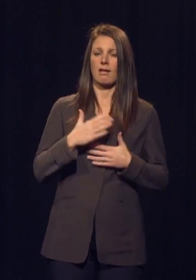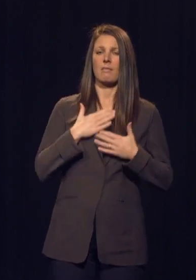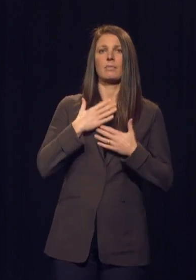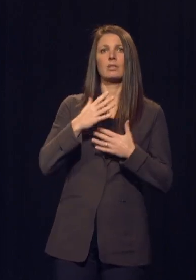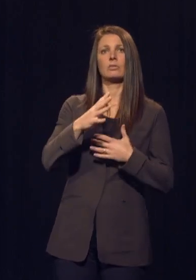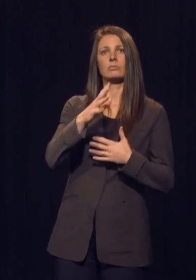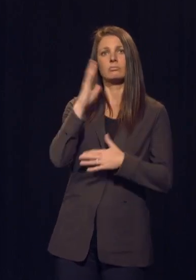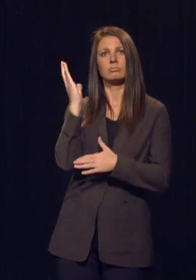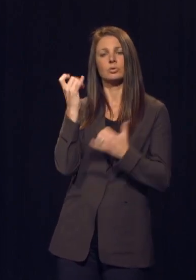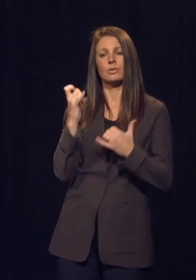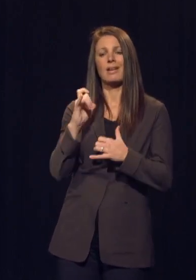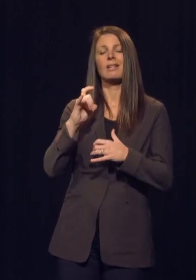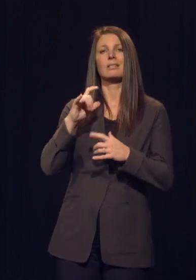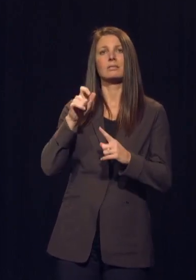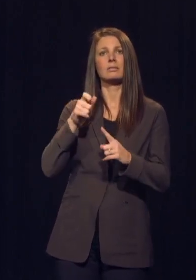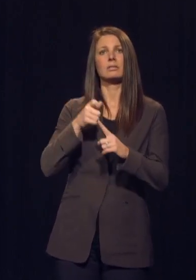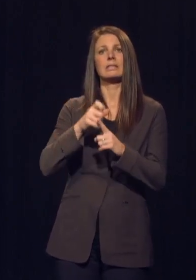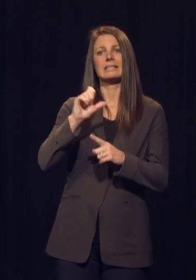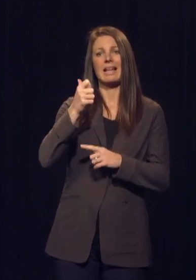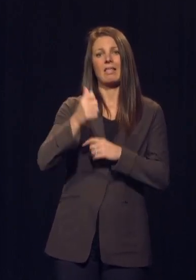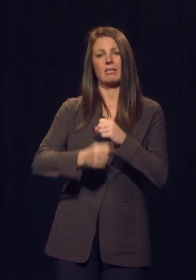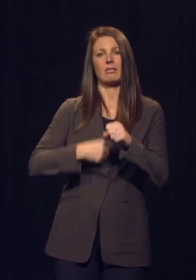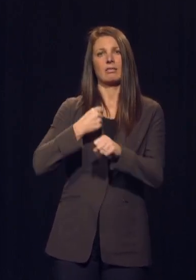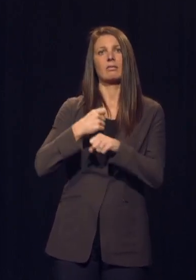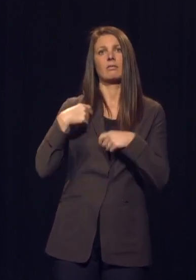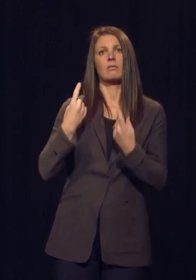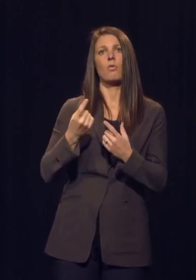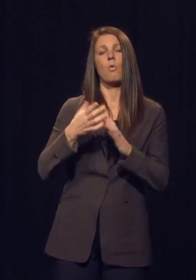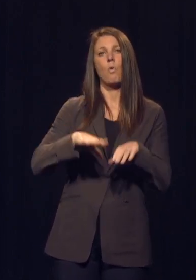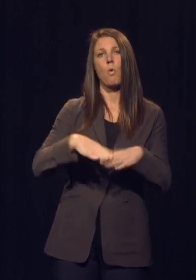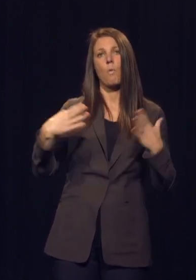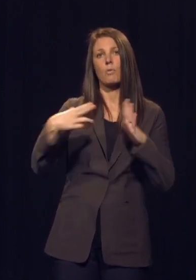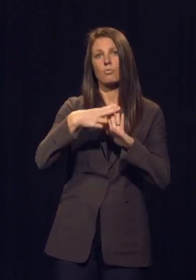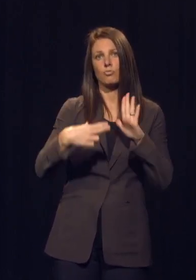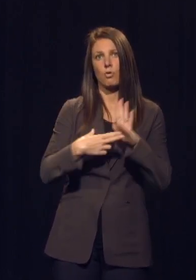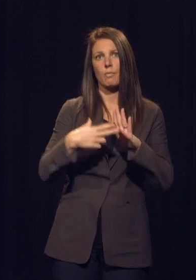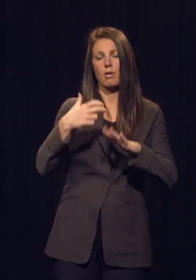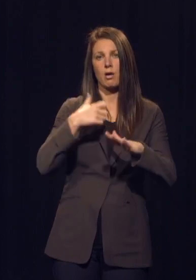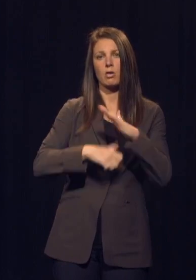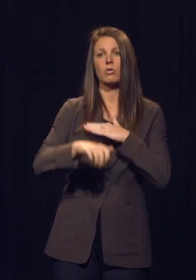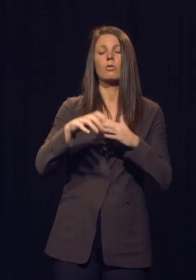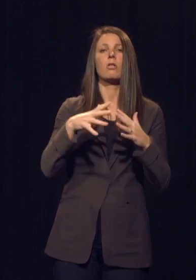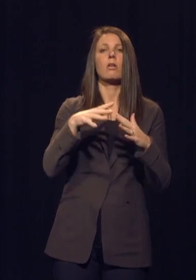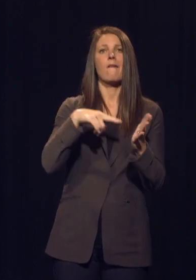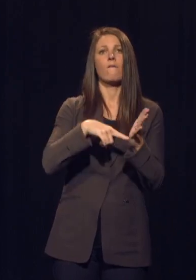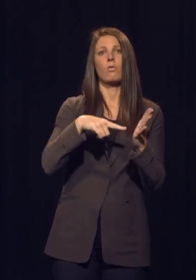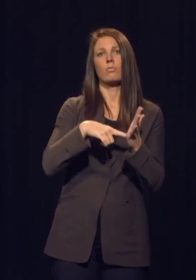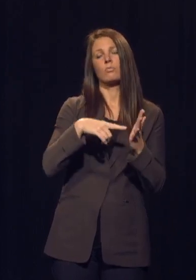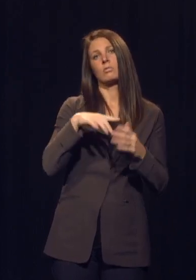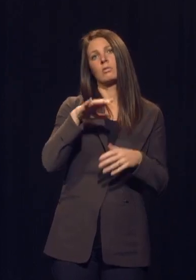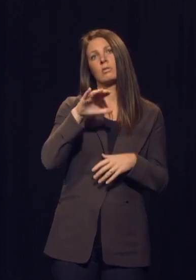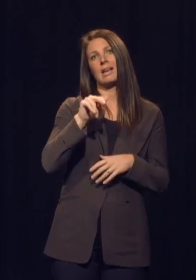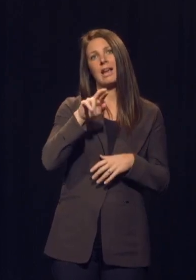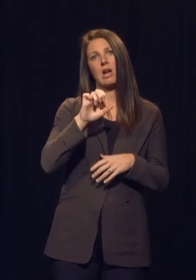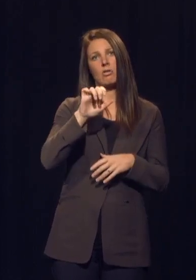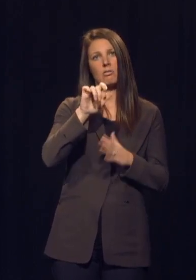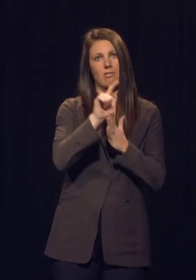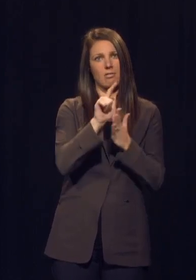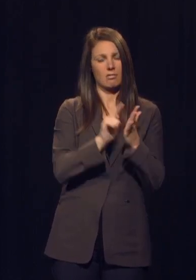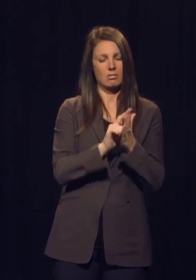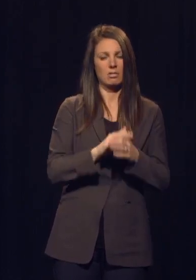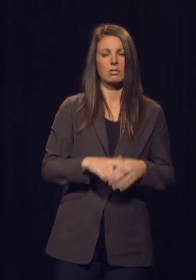as it marks the 10th open enrollment for the health insurance marketplace under the Affordable Care Act. Community health centers